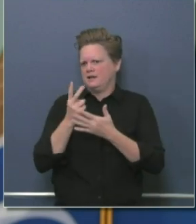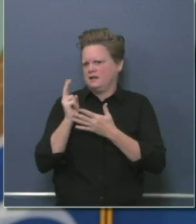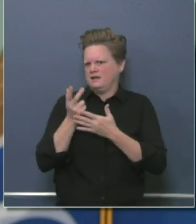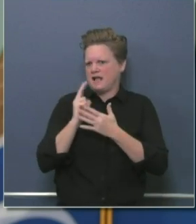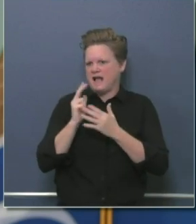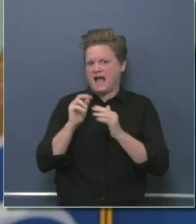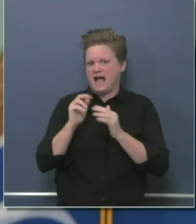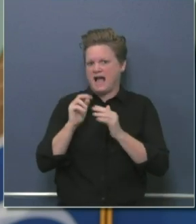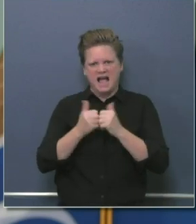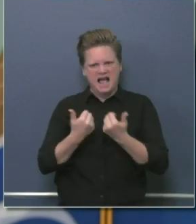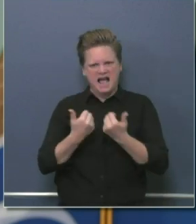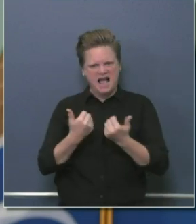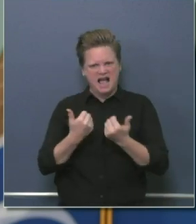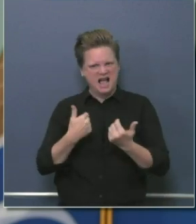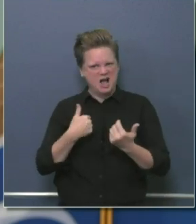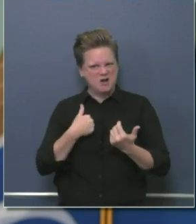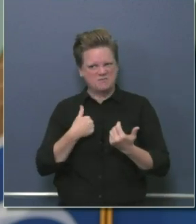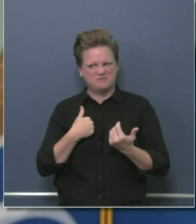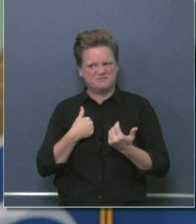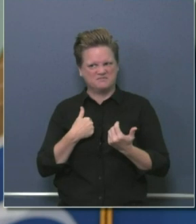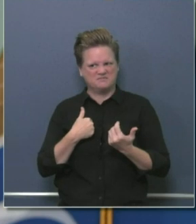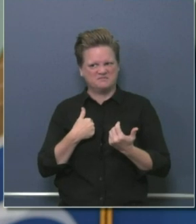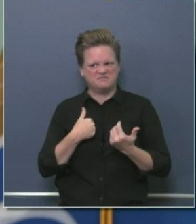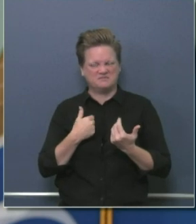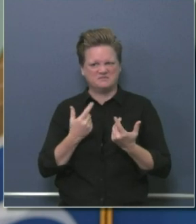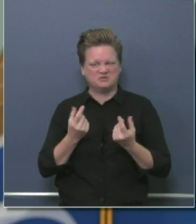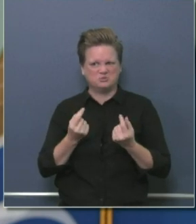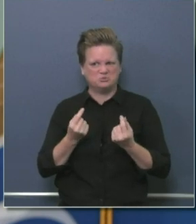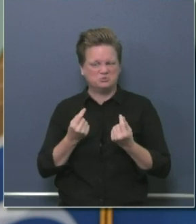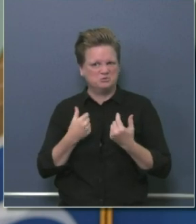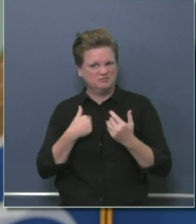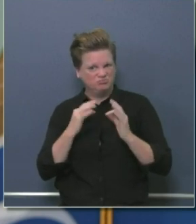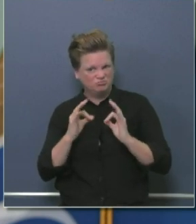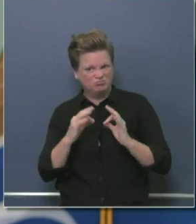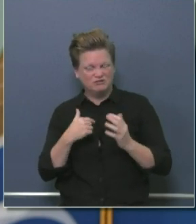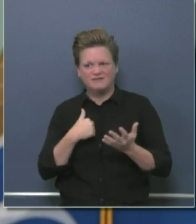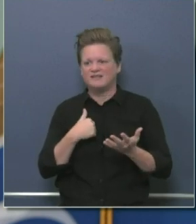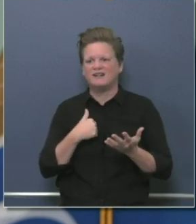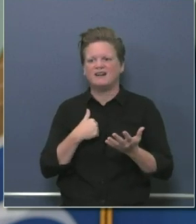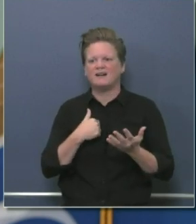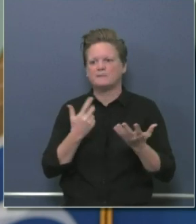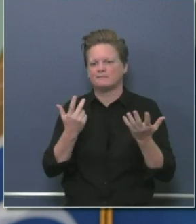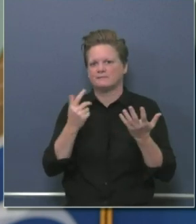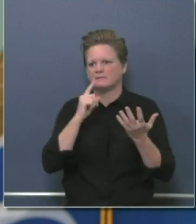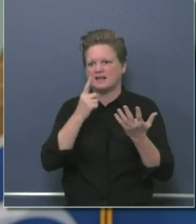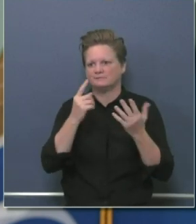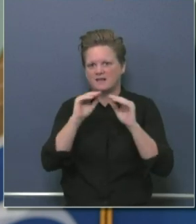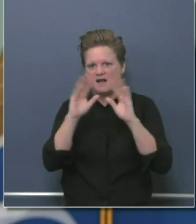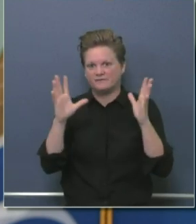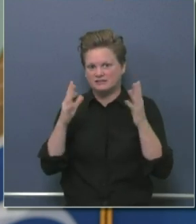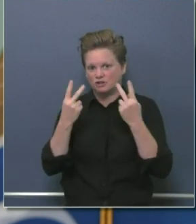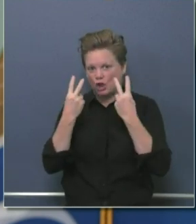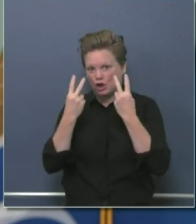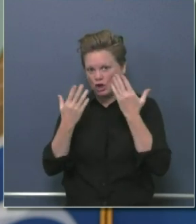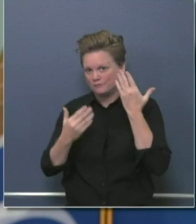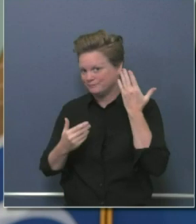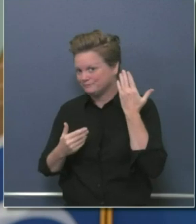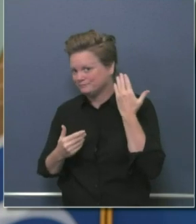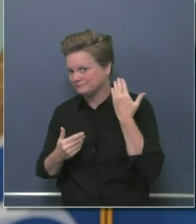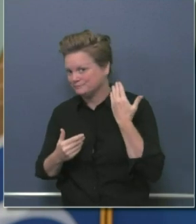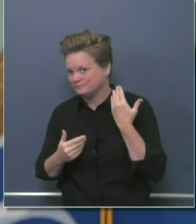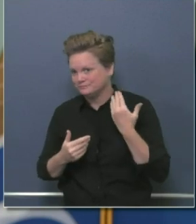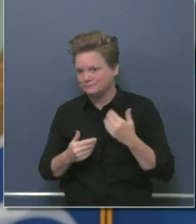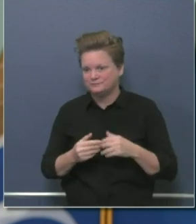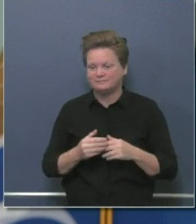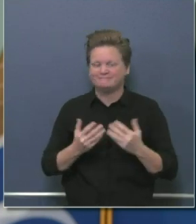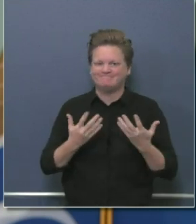it fondly. Thank you. I think it's pretty obvious to you I have not had a haircut. I'm a little embarrassed having